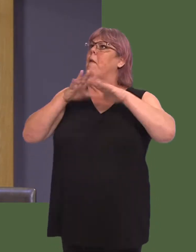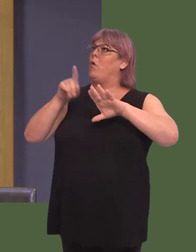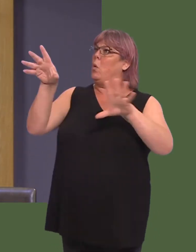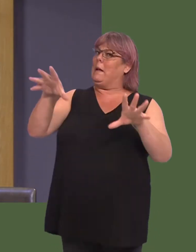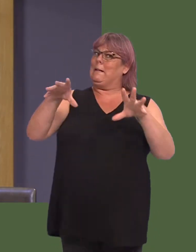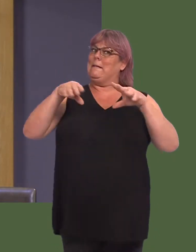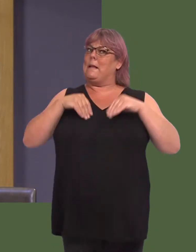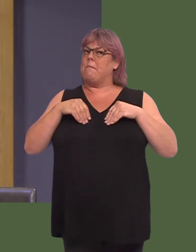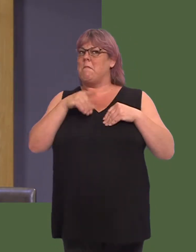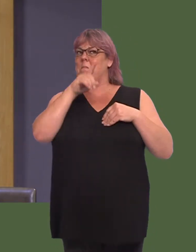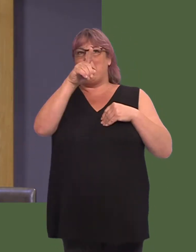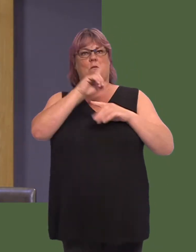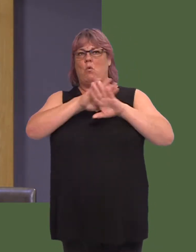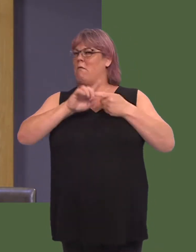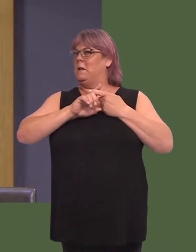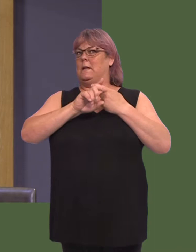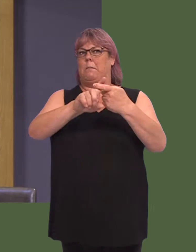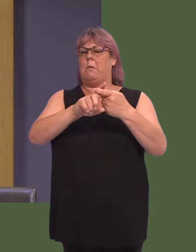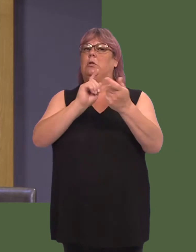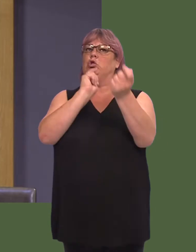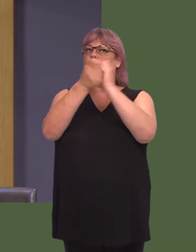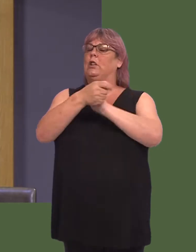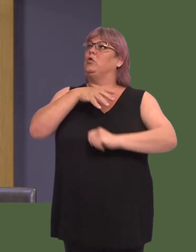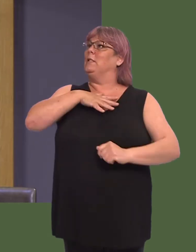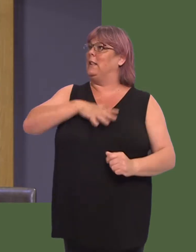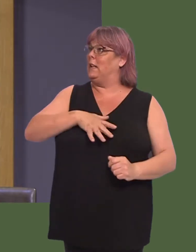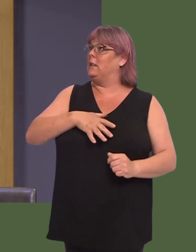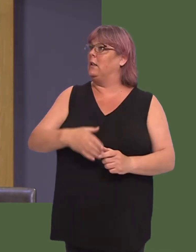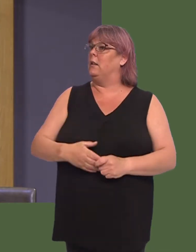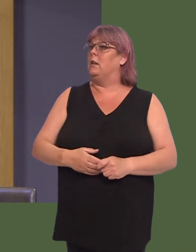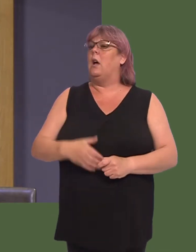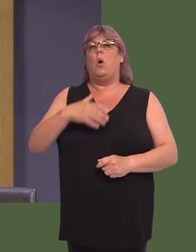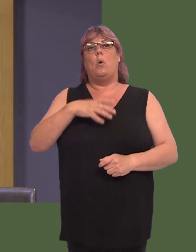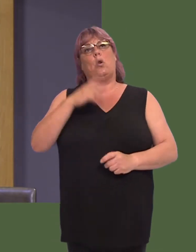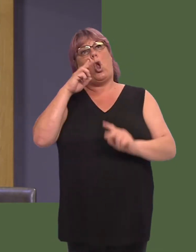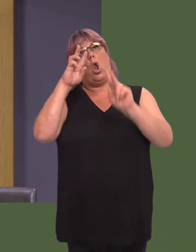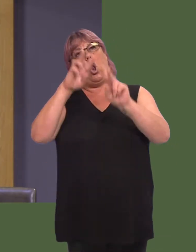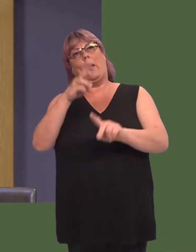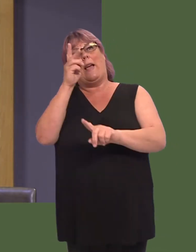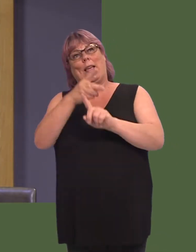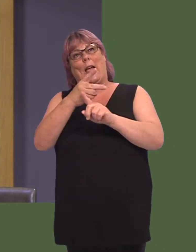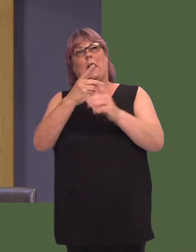you accept that the situation as it currently exists is unsustainable and it's time for change, and we now need to look